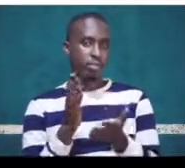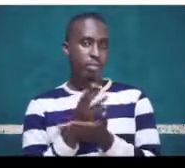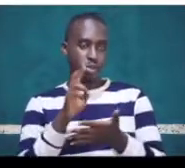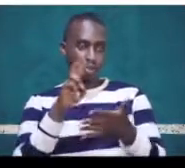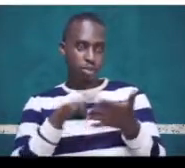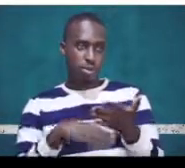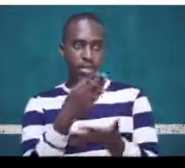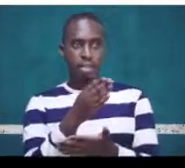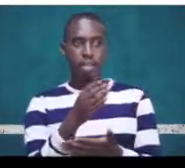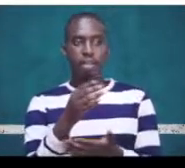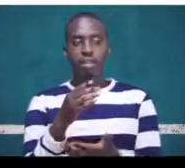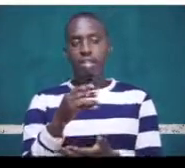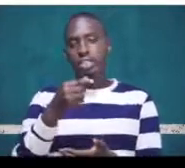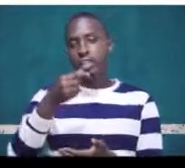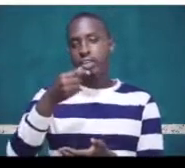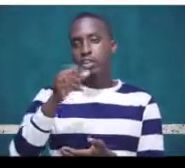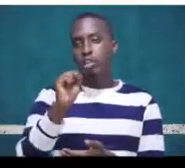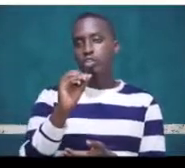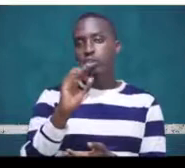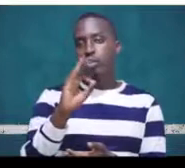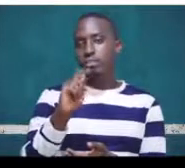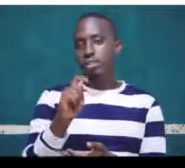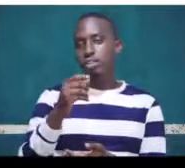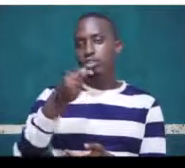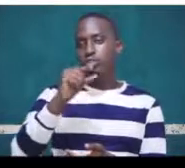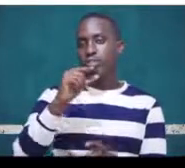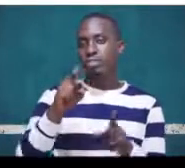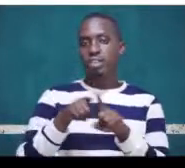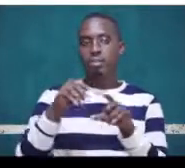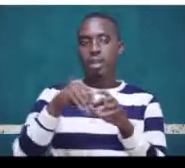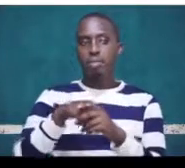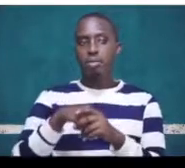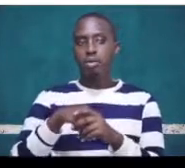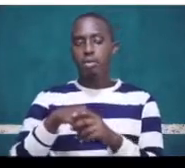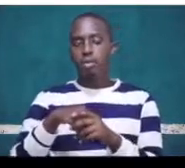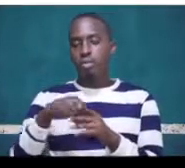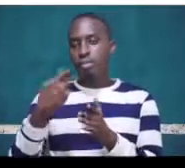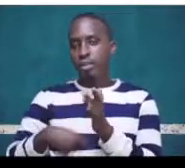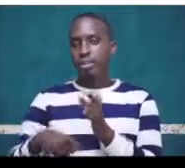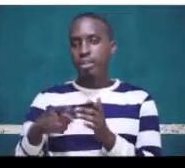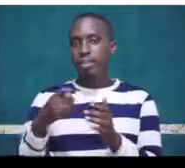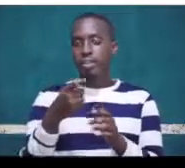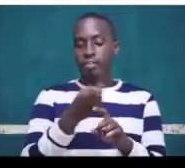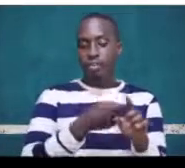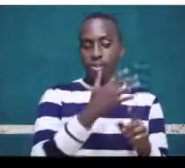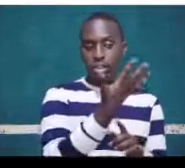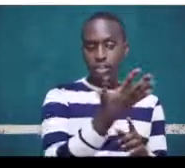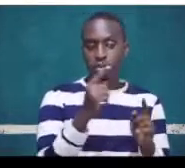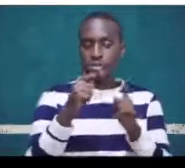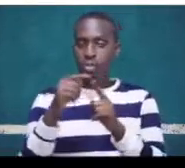over here, like soft drinks. Soft drinks, you find the tax rate varies between 5